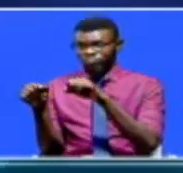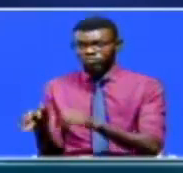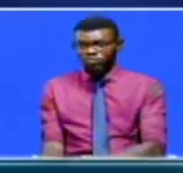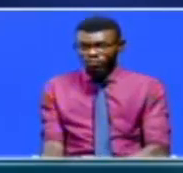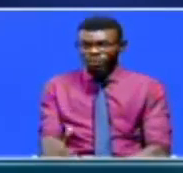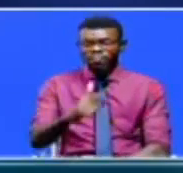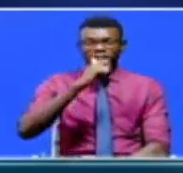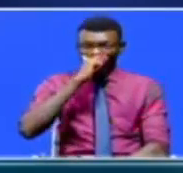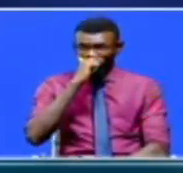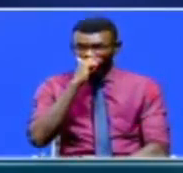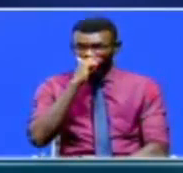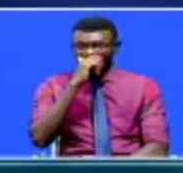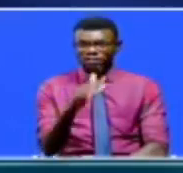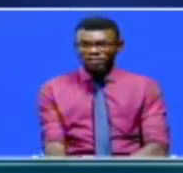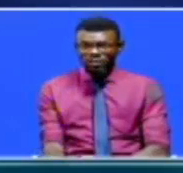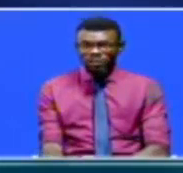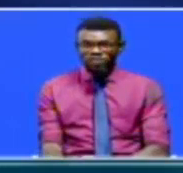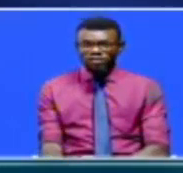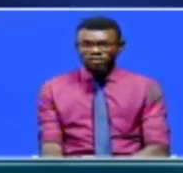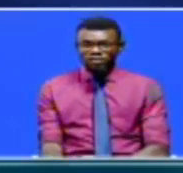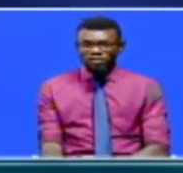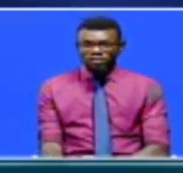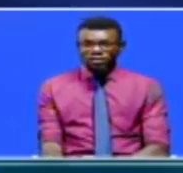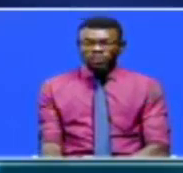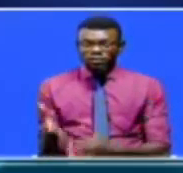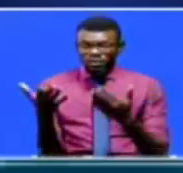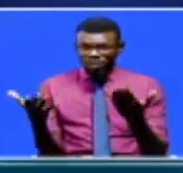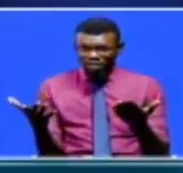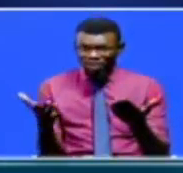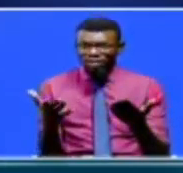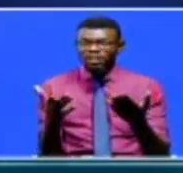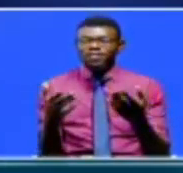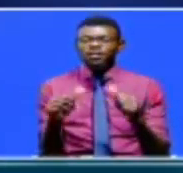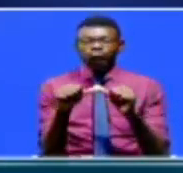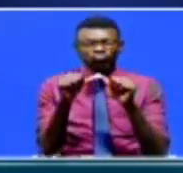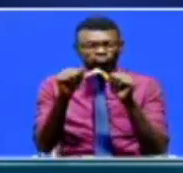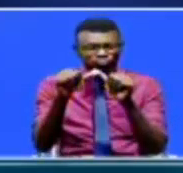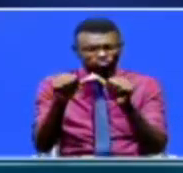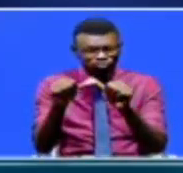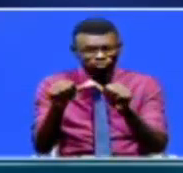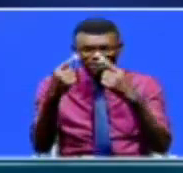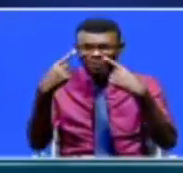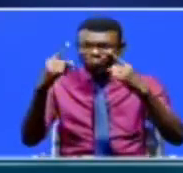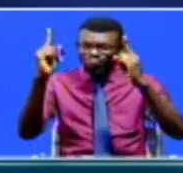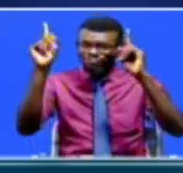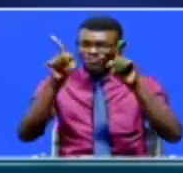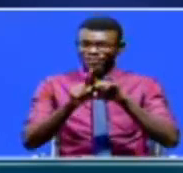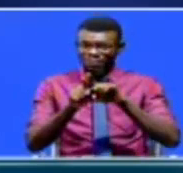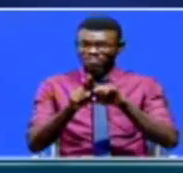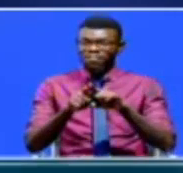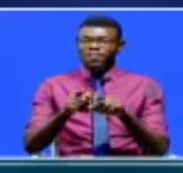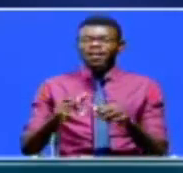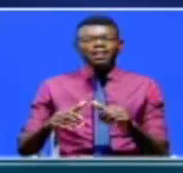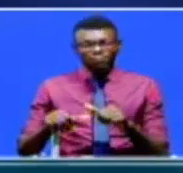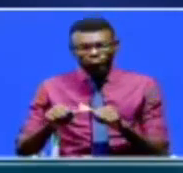I wish you, as is said in the Navy, fair winds and following